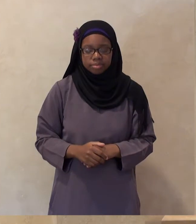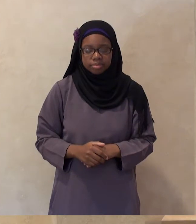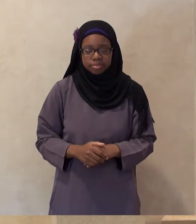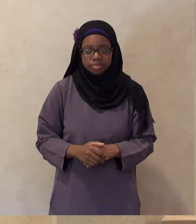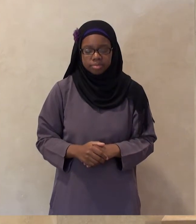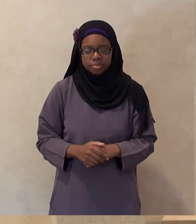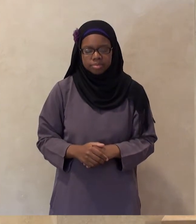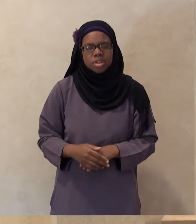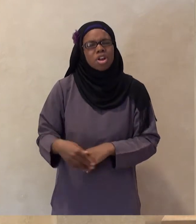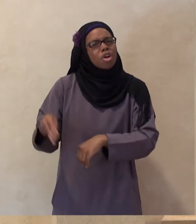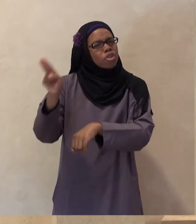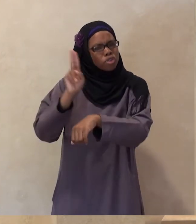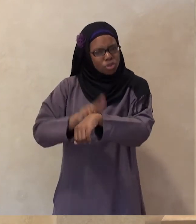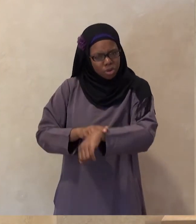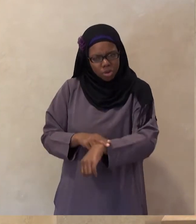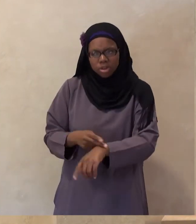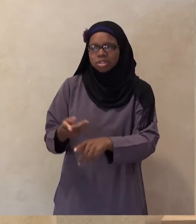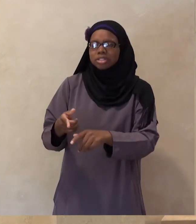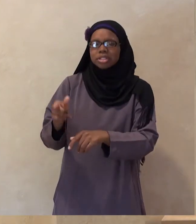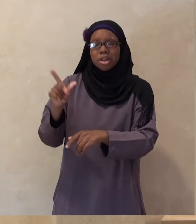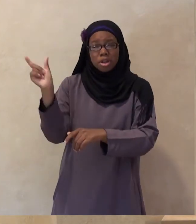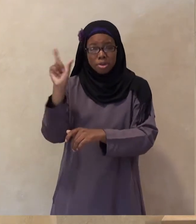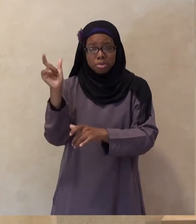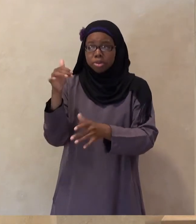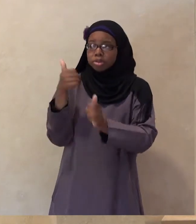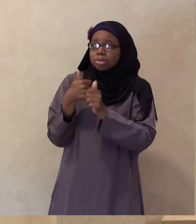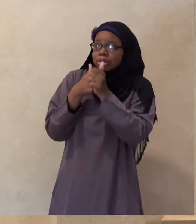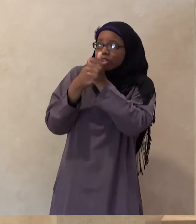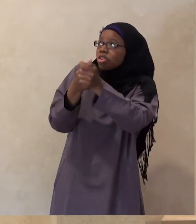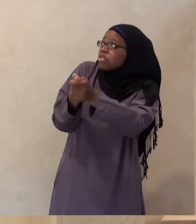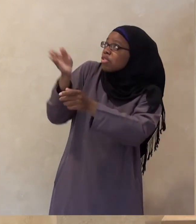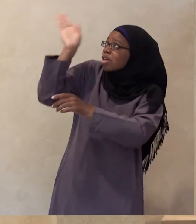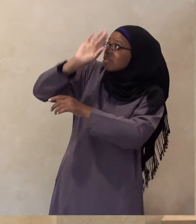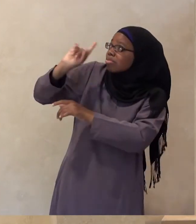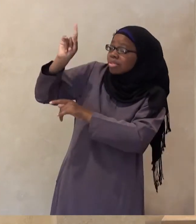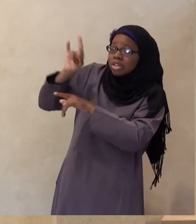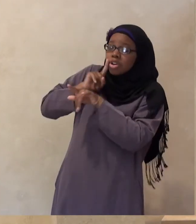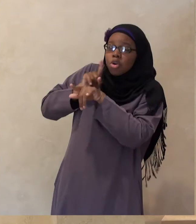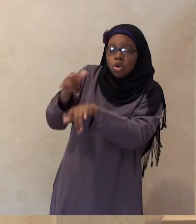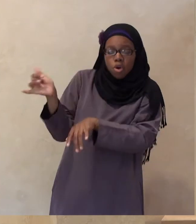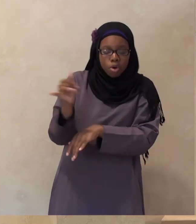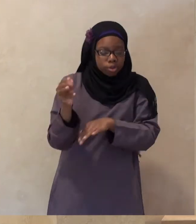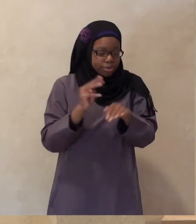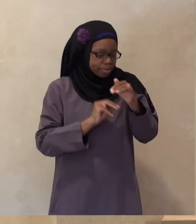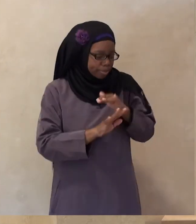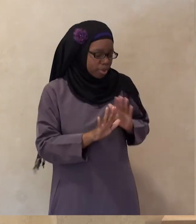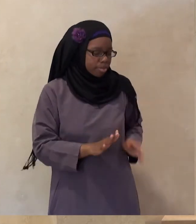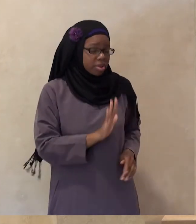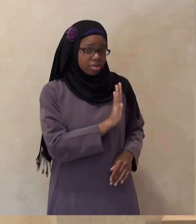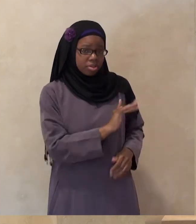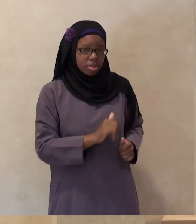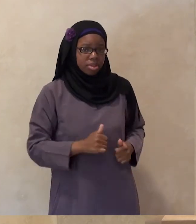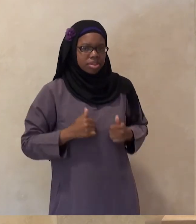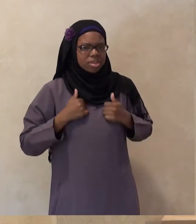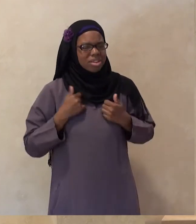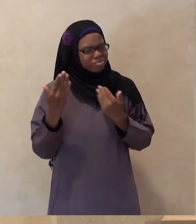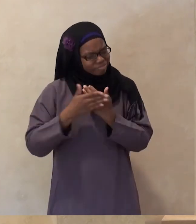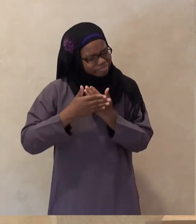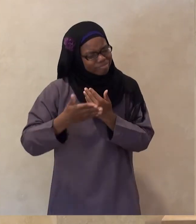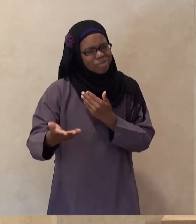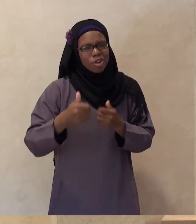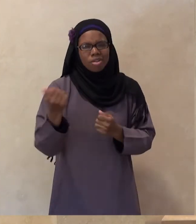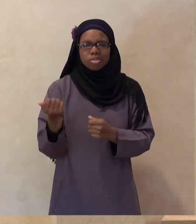the orders of Allah subhanahu wa ta'ala and sunnah of Prophet Muhammad sallallahu alayhi wa sallam throughout their lives.